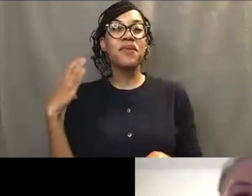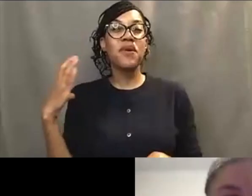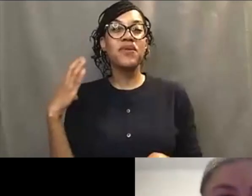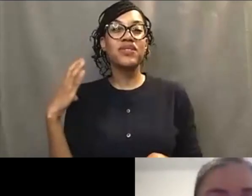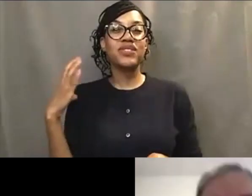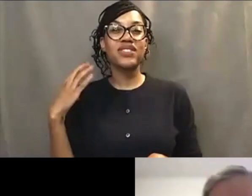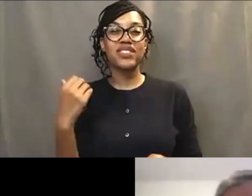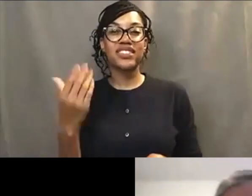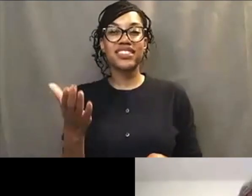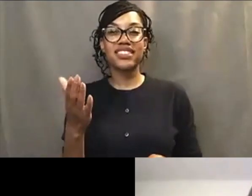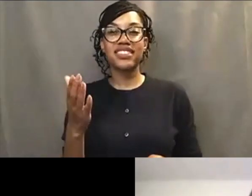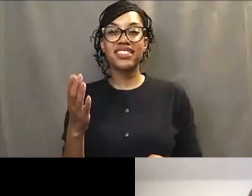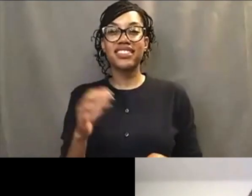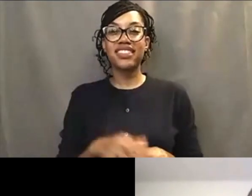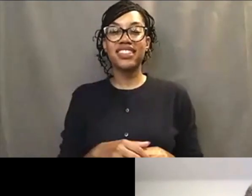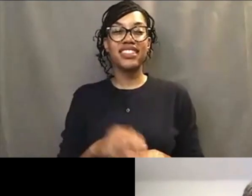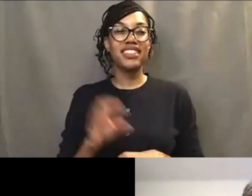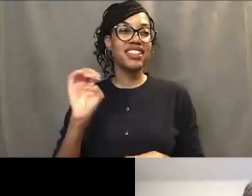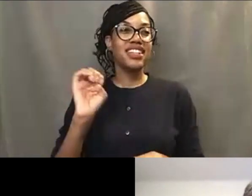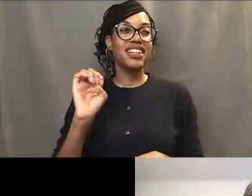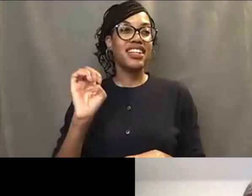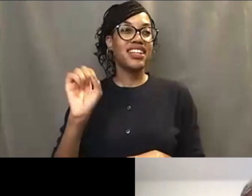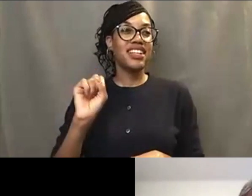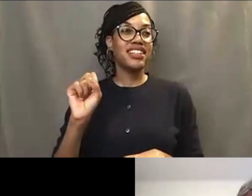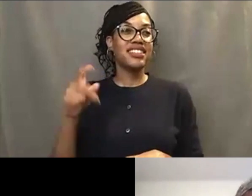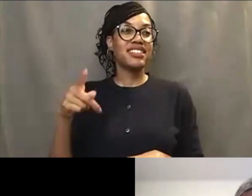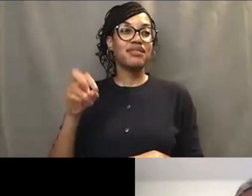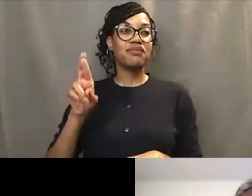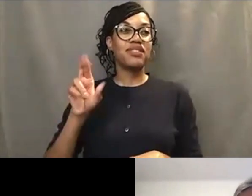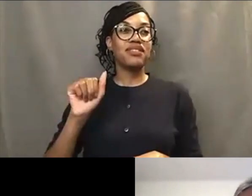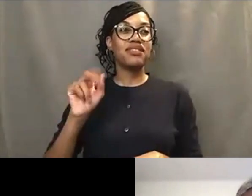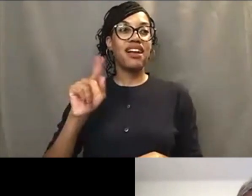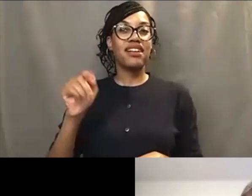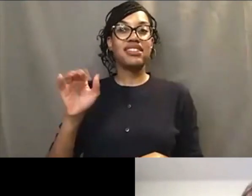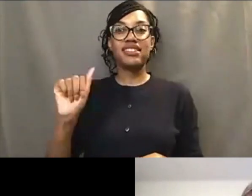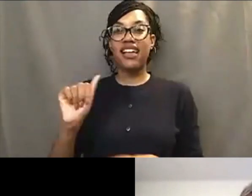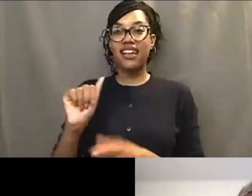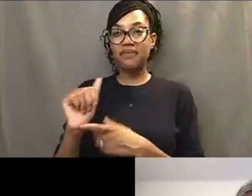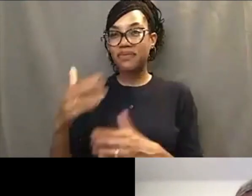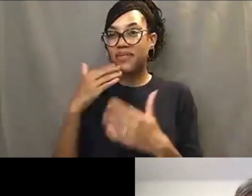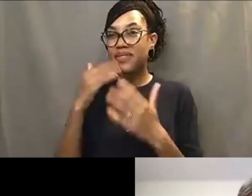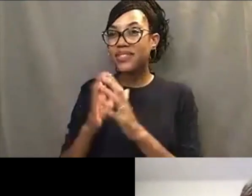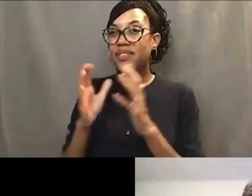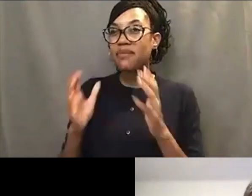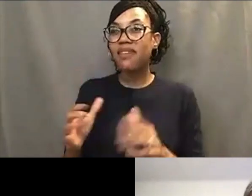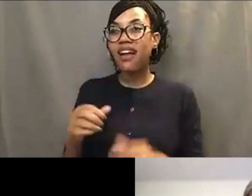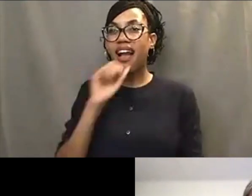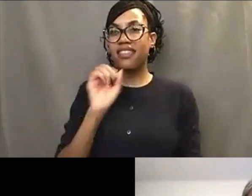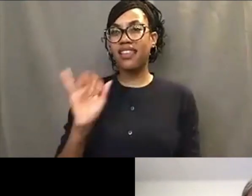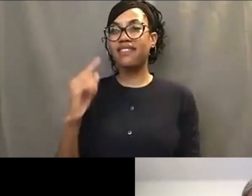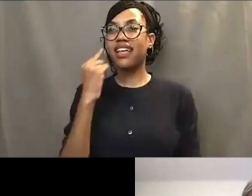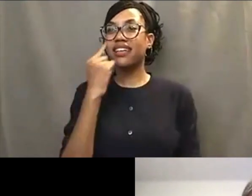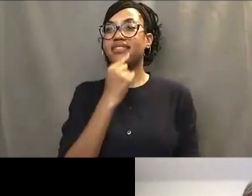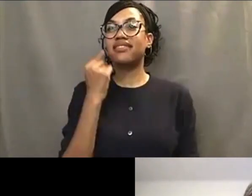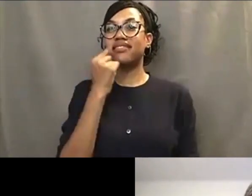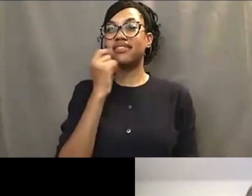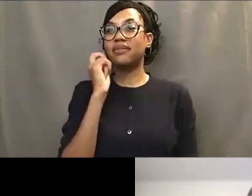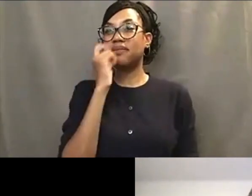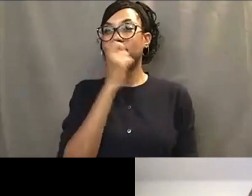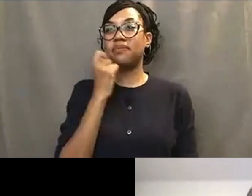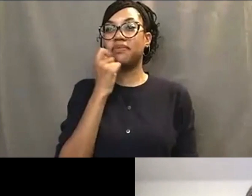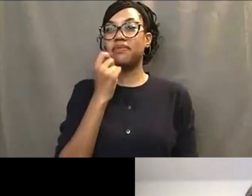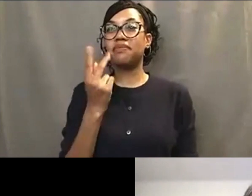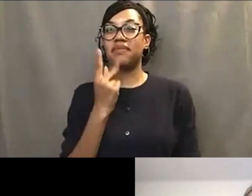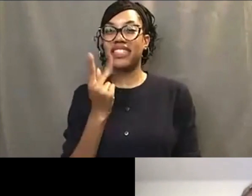Esperanza. Welcome. Thank you, Bianca. I love that pink, by the way.